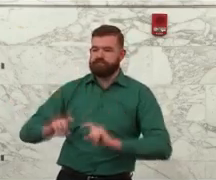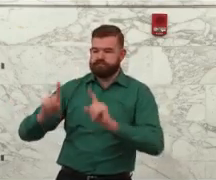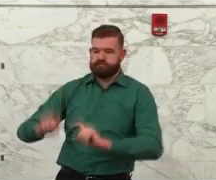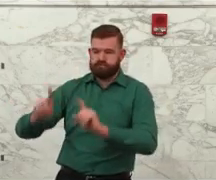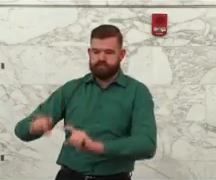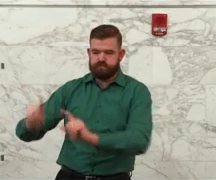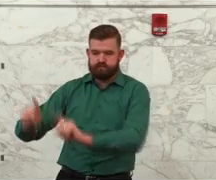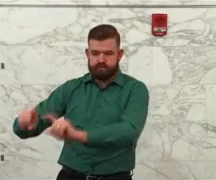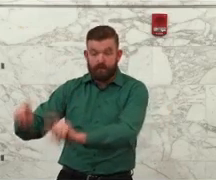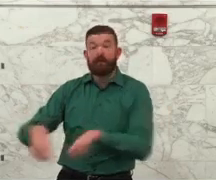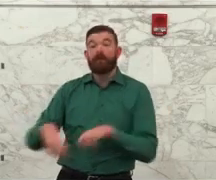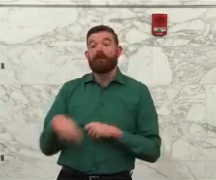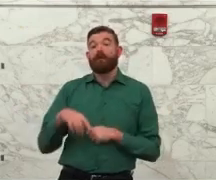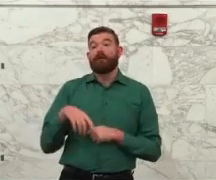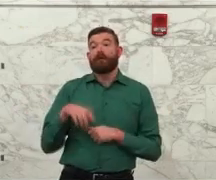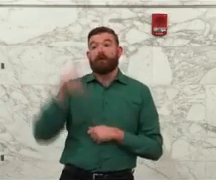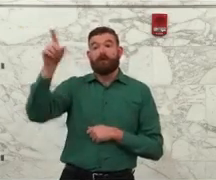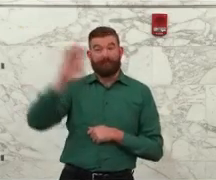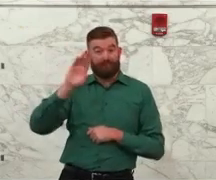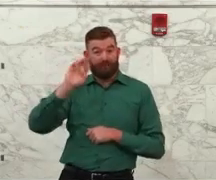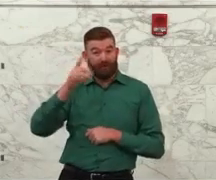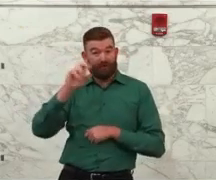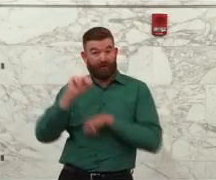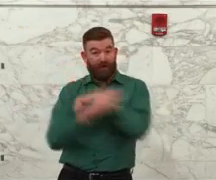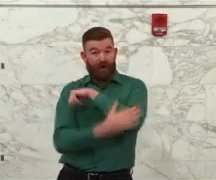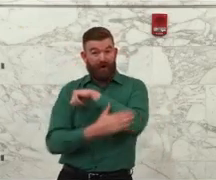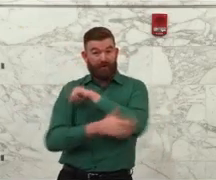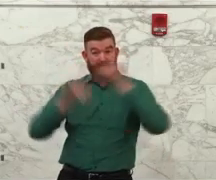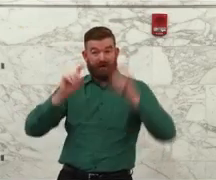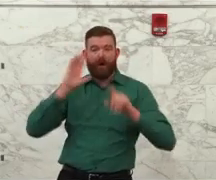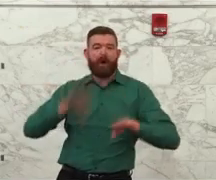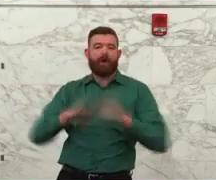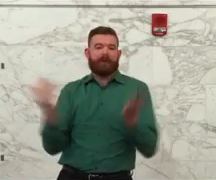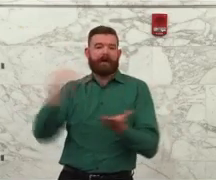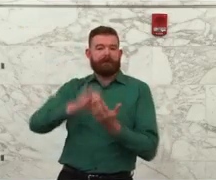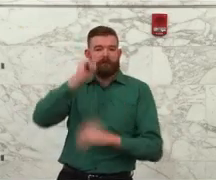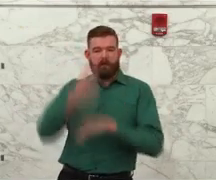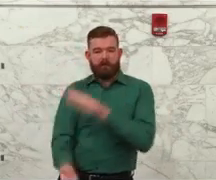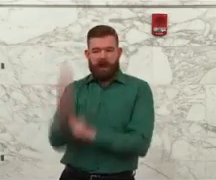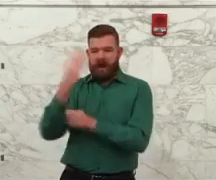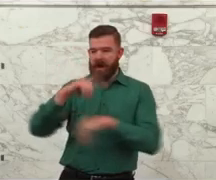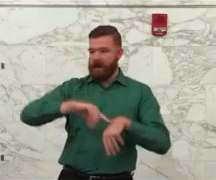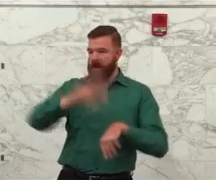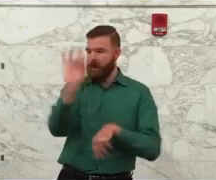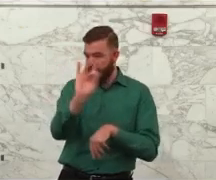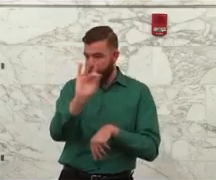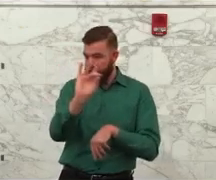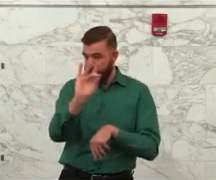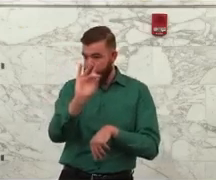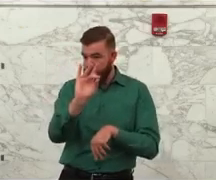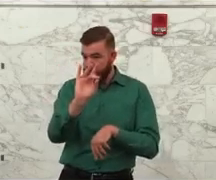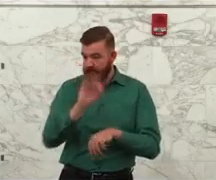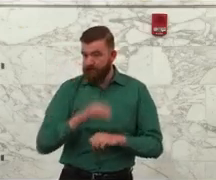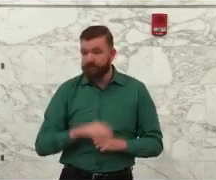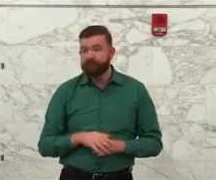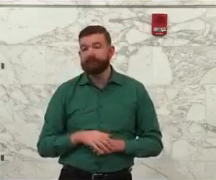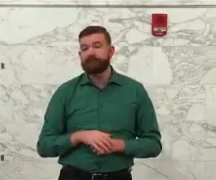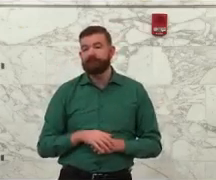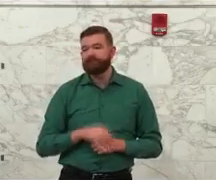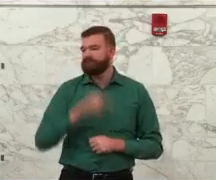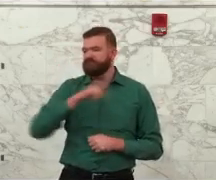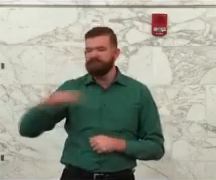morning at 8 o'clock. My guess is, and Judy and Pat and Jamal can get into this in some detail, my guess is we're looking at several hundred